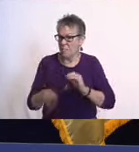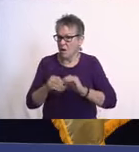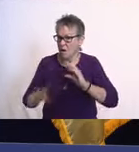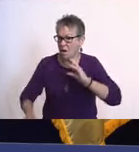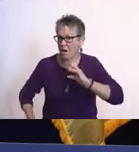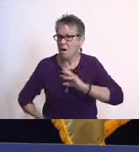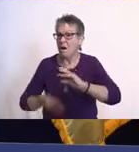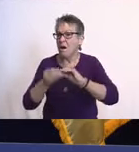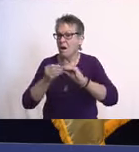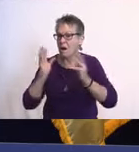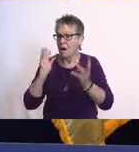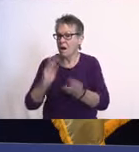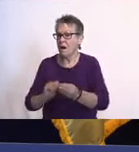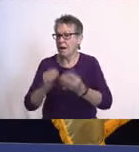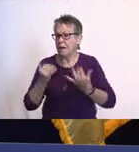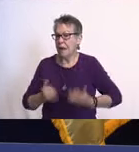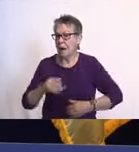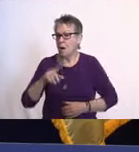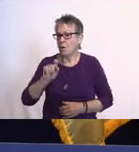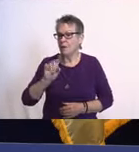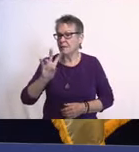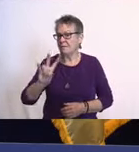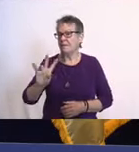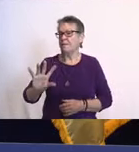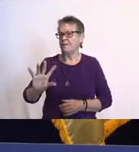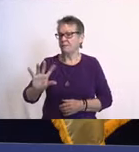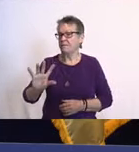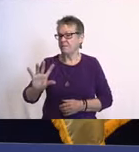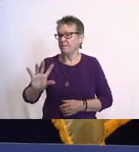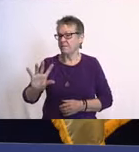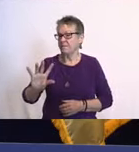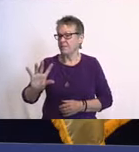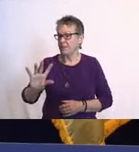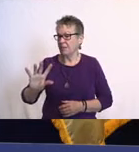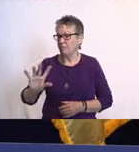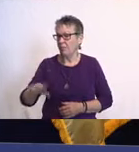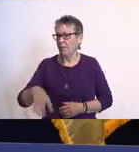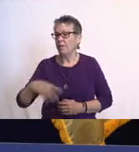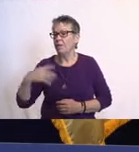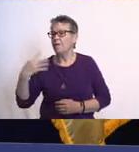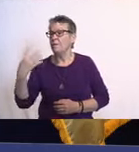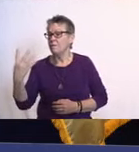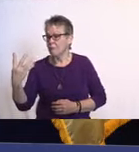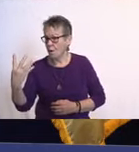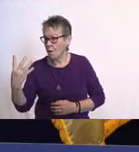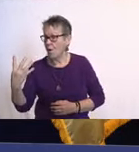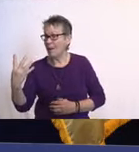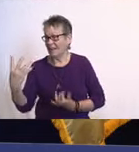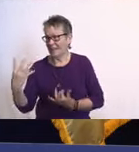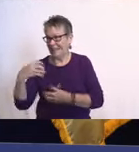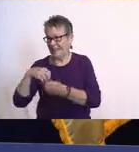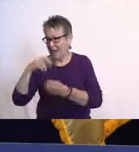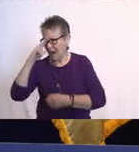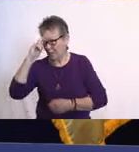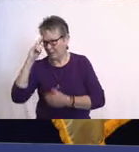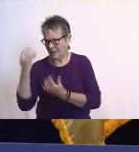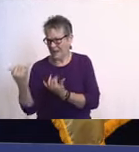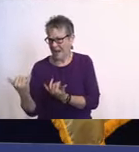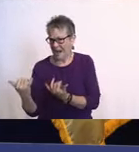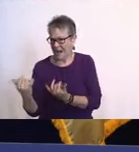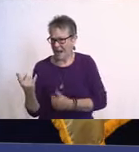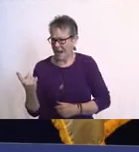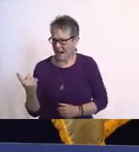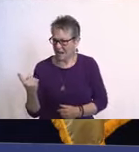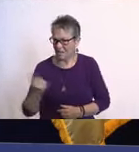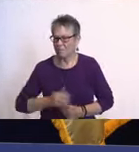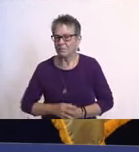175 cumulative cases in the state. 4 of these children are currently hospitalized. At the state veterans home since